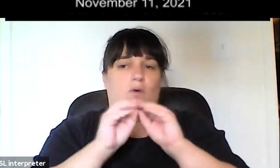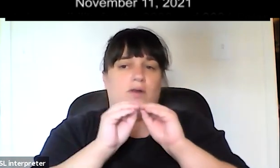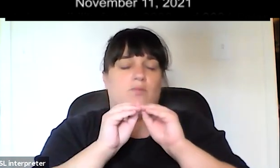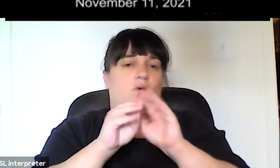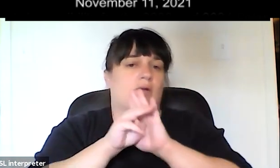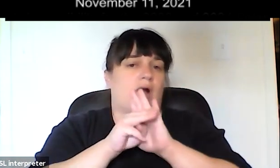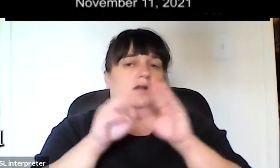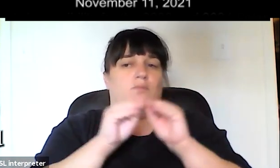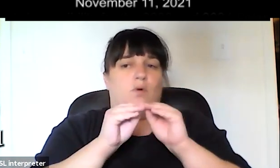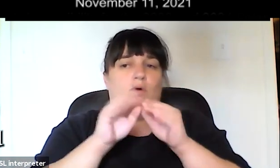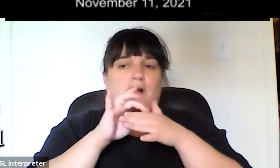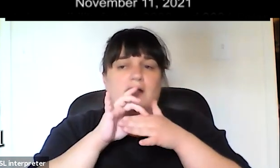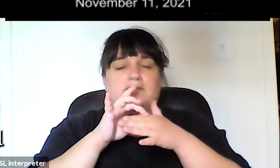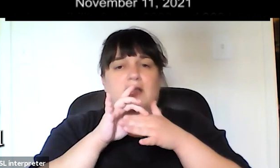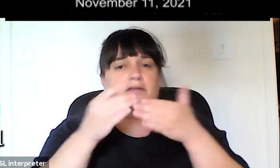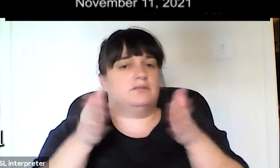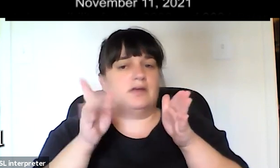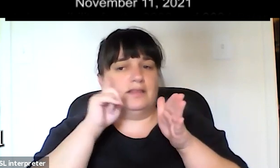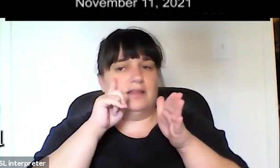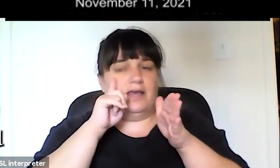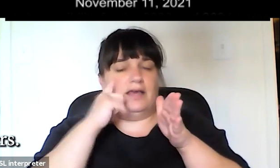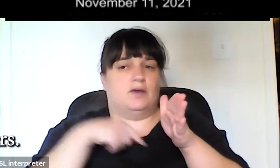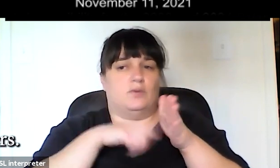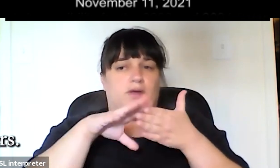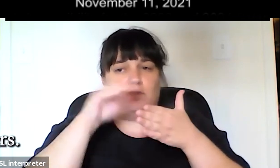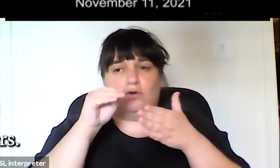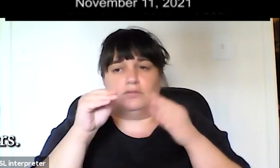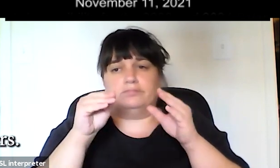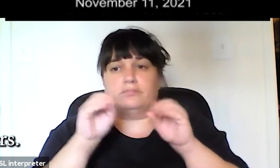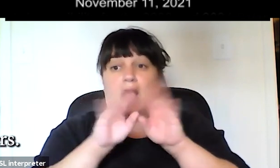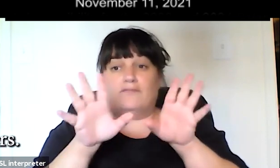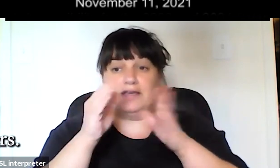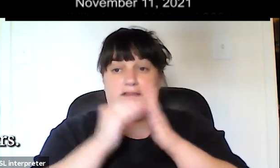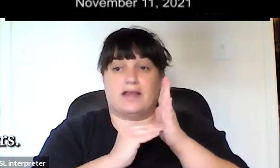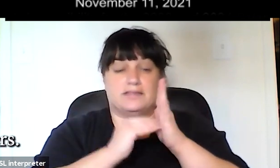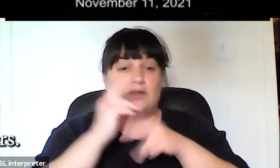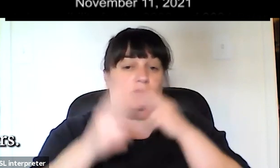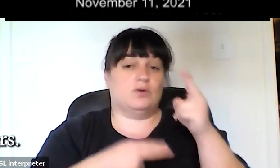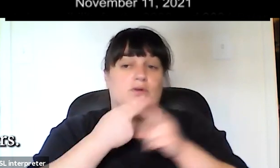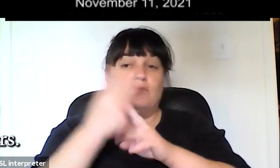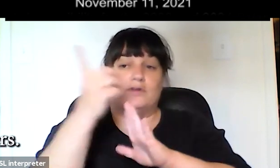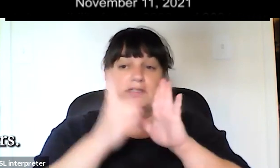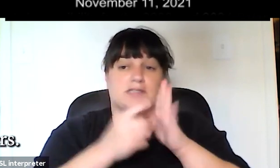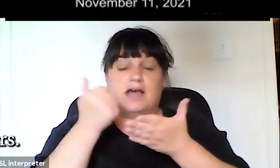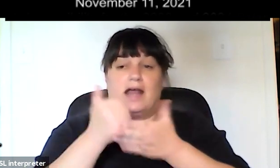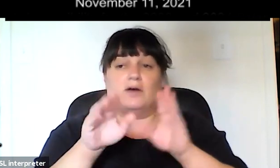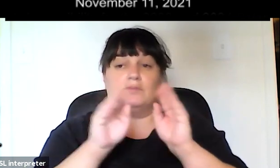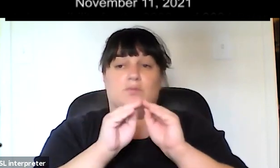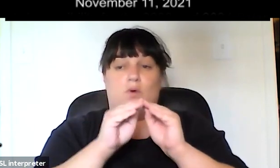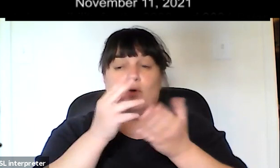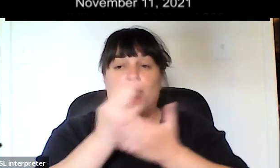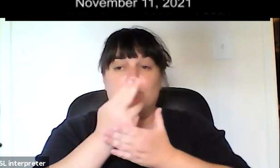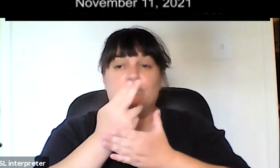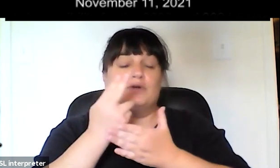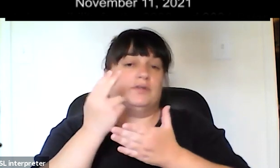of these content. And overall, I think we just learned a very obvious lesson that universal design helps more users. It really